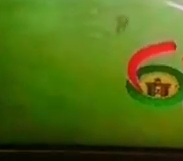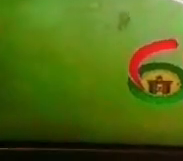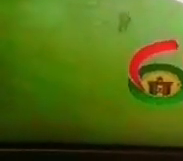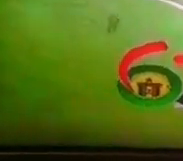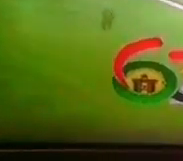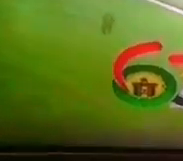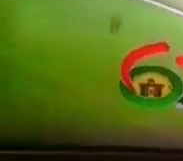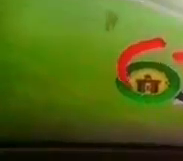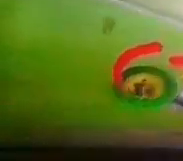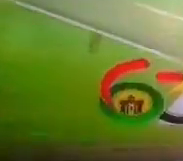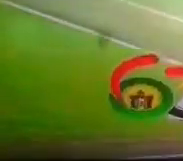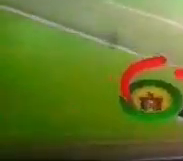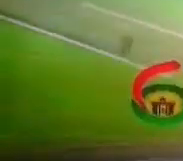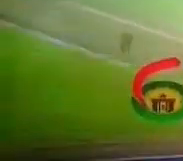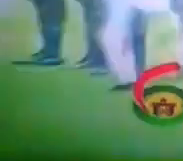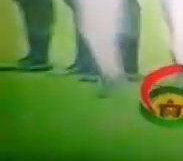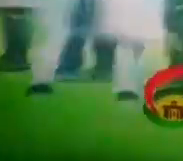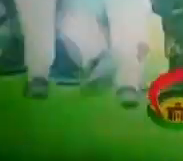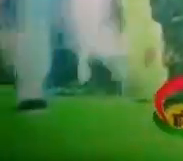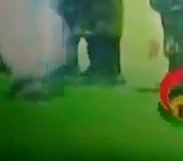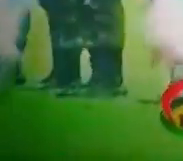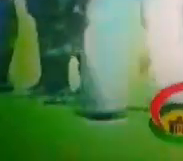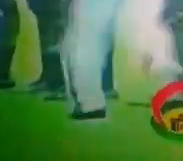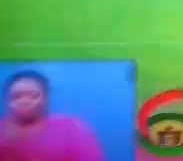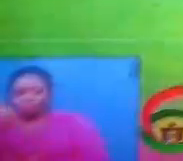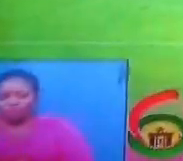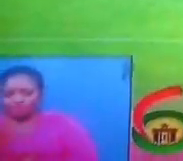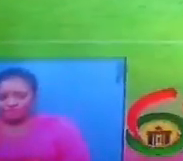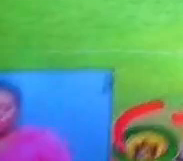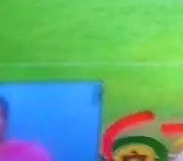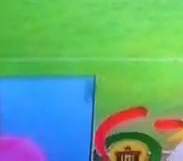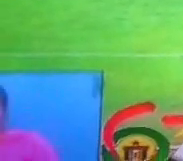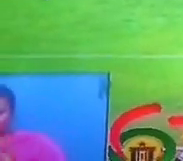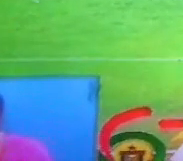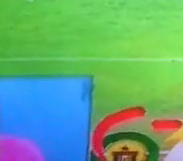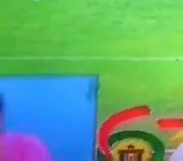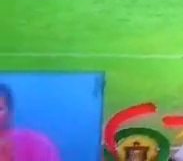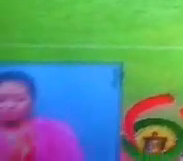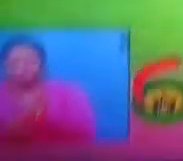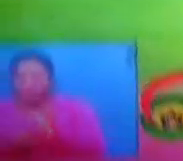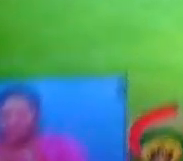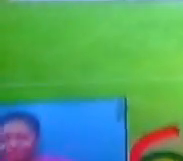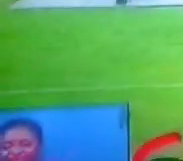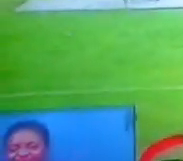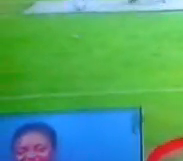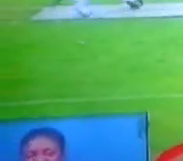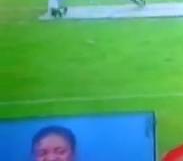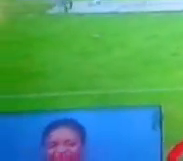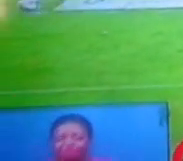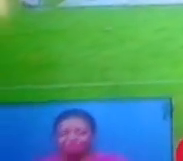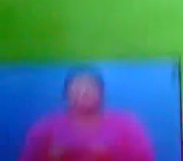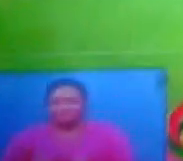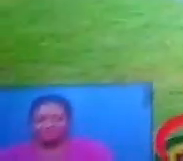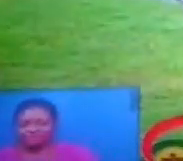determination. I believe everything in life is about determination. Display, and now we are having the individual displays.